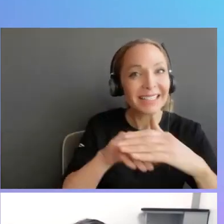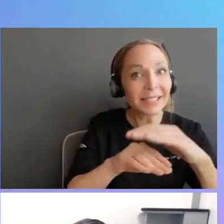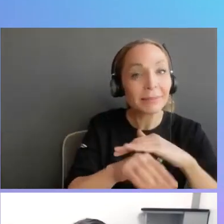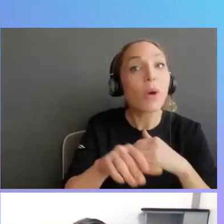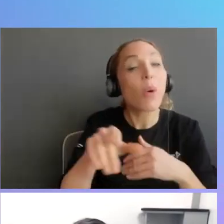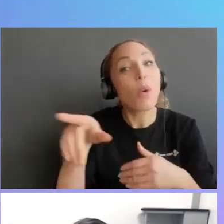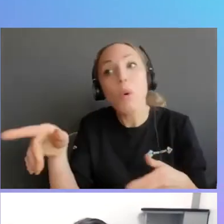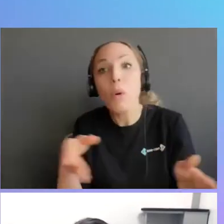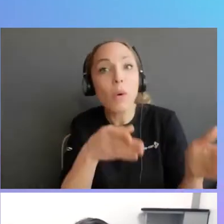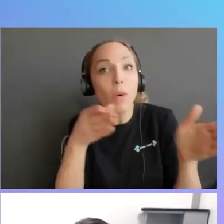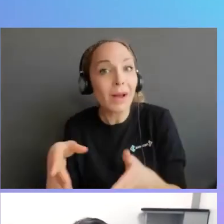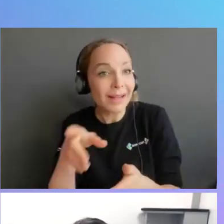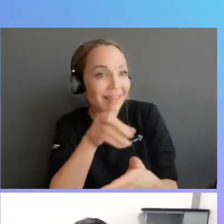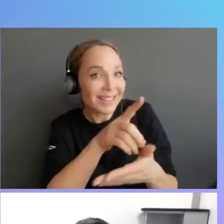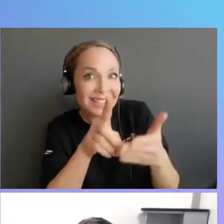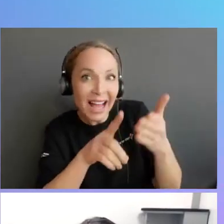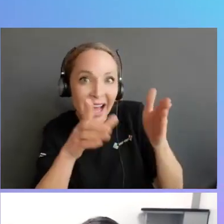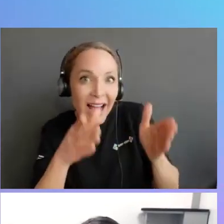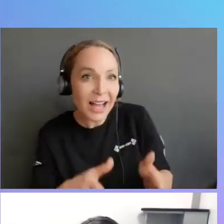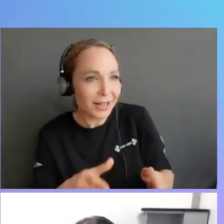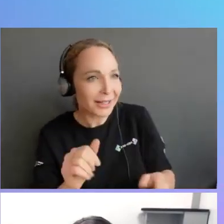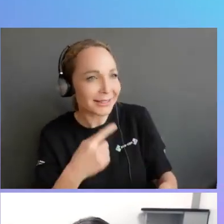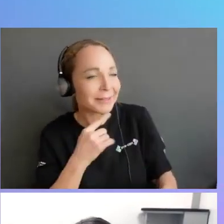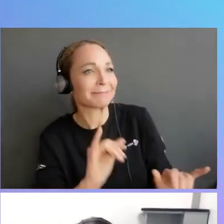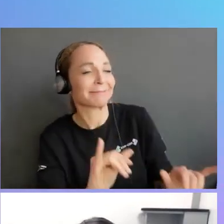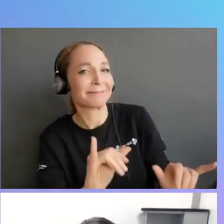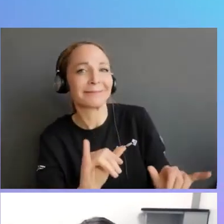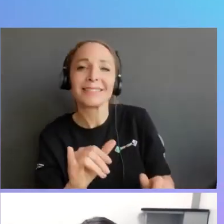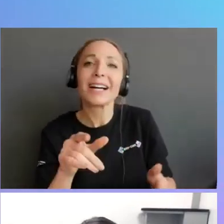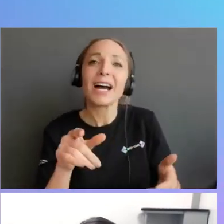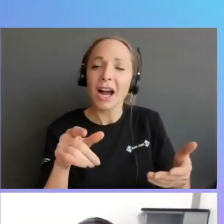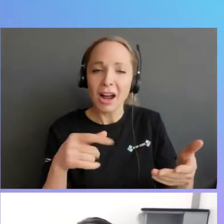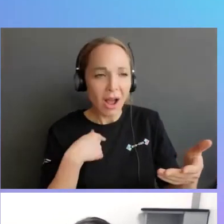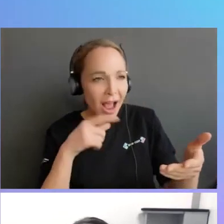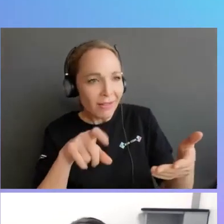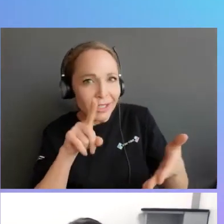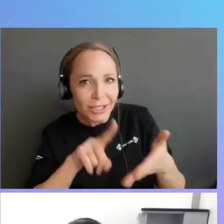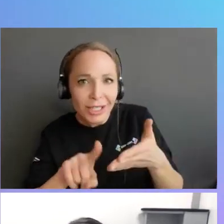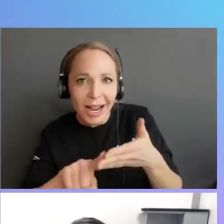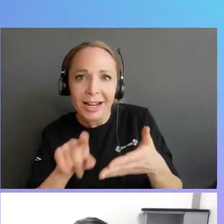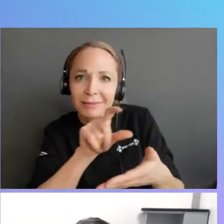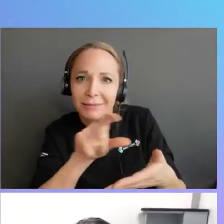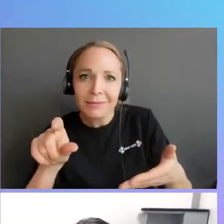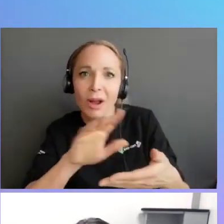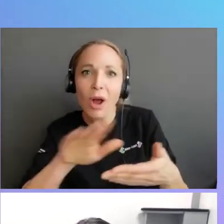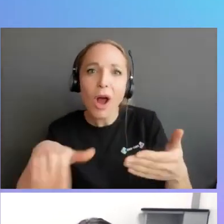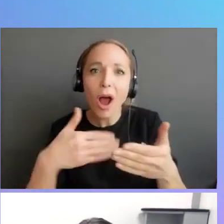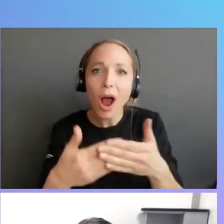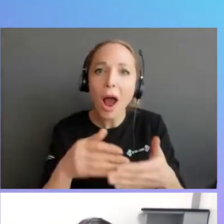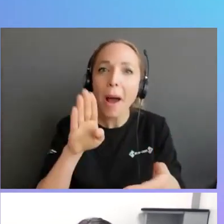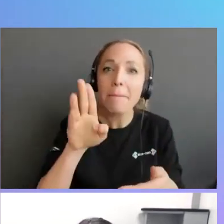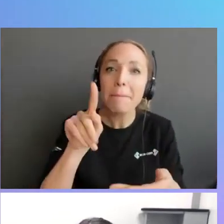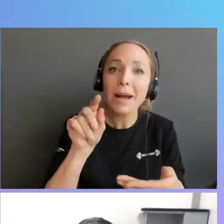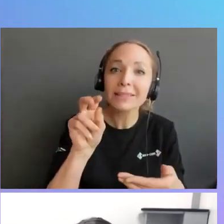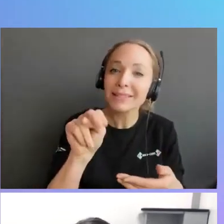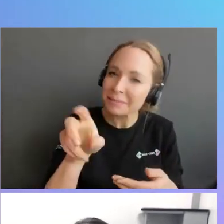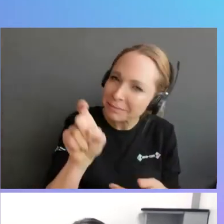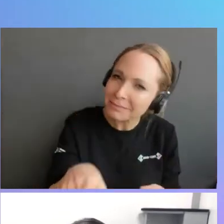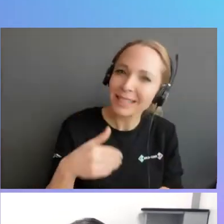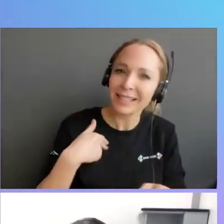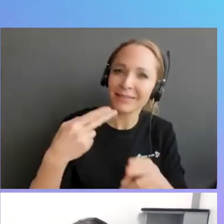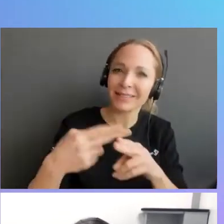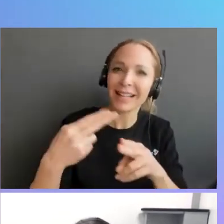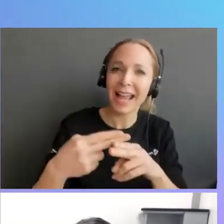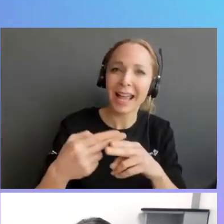that accountability by, say, making sure all the buttons have names before they hand off the designs. The BA